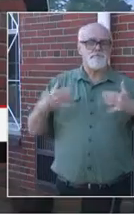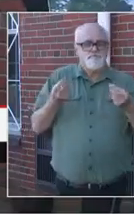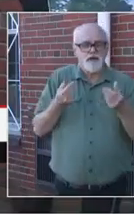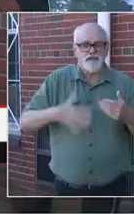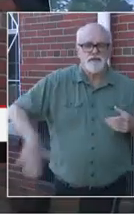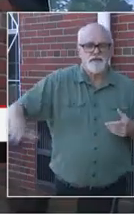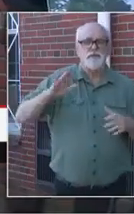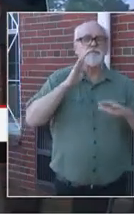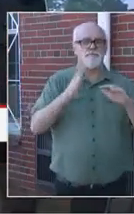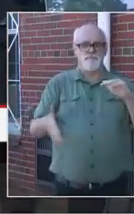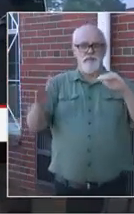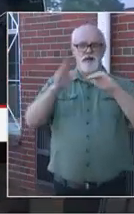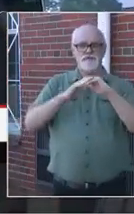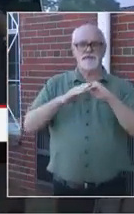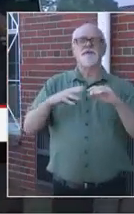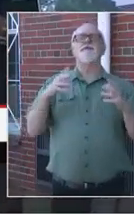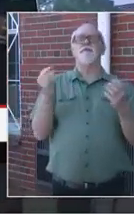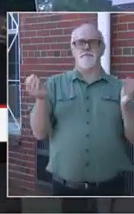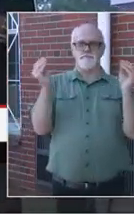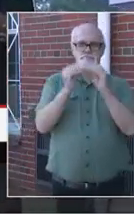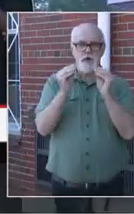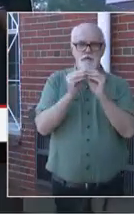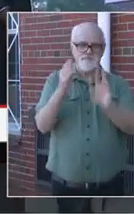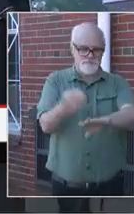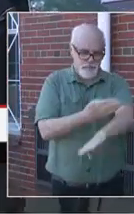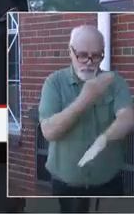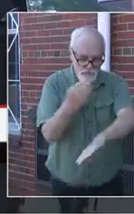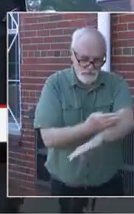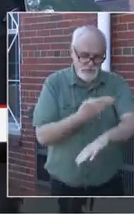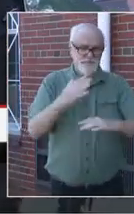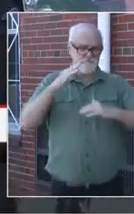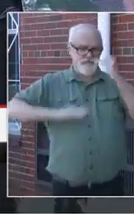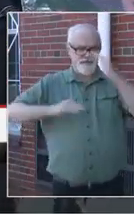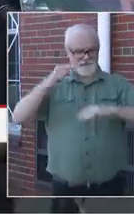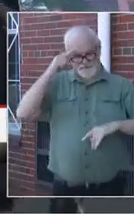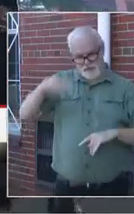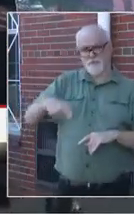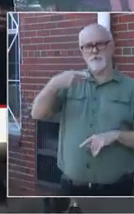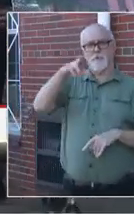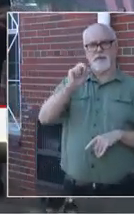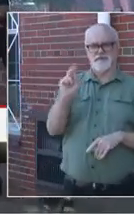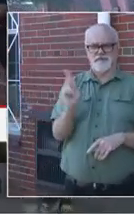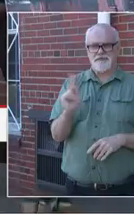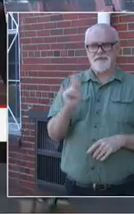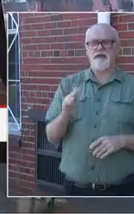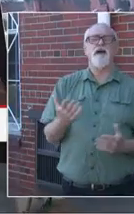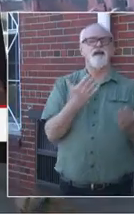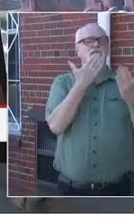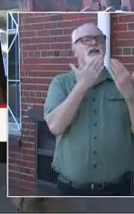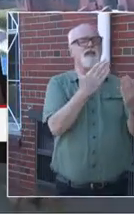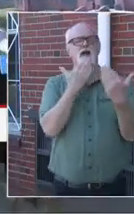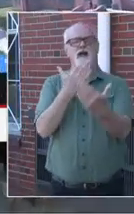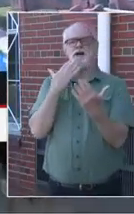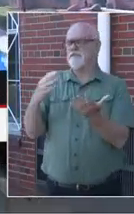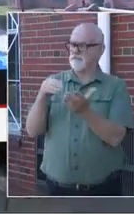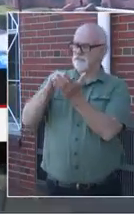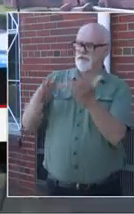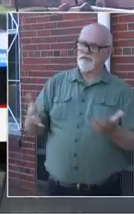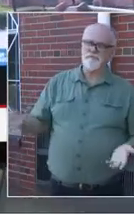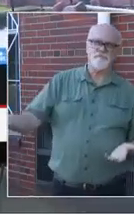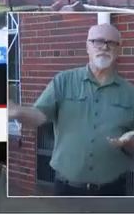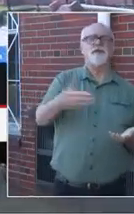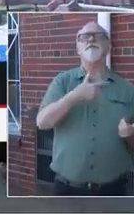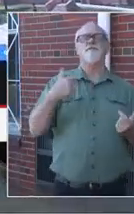So, along with all of you, thank you for being here. I am looking forward to an absolutely wonderful school year. If you haven't checked